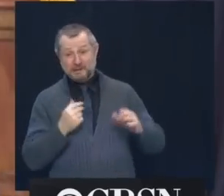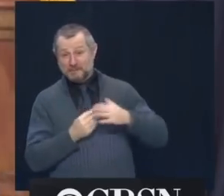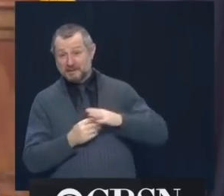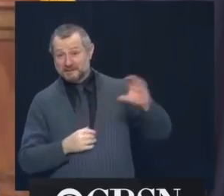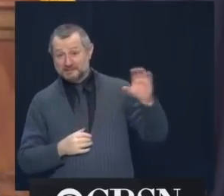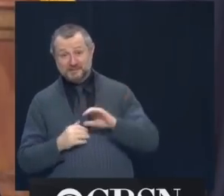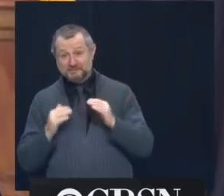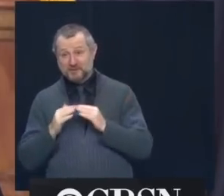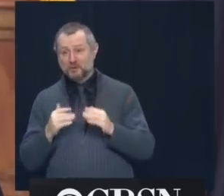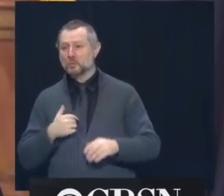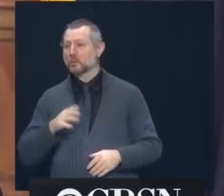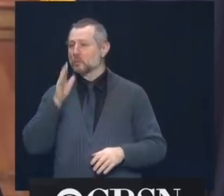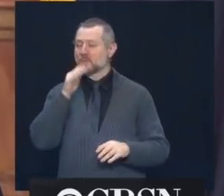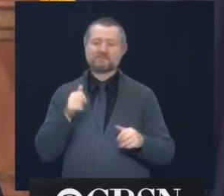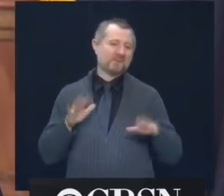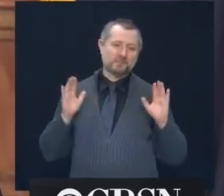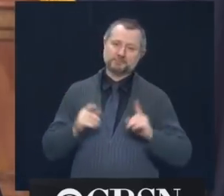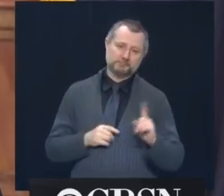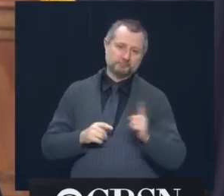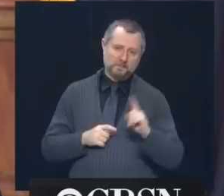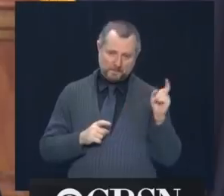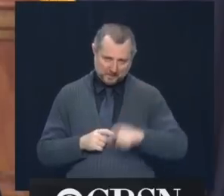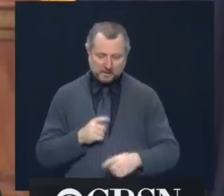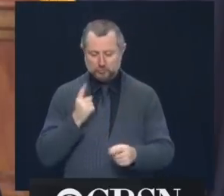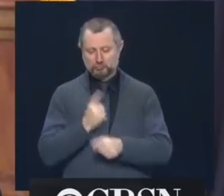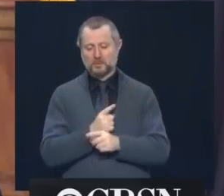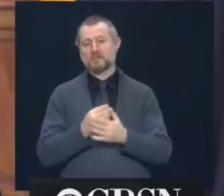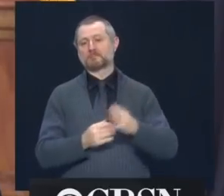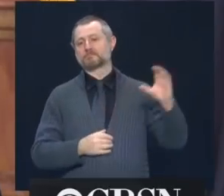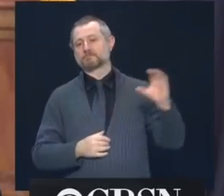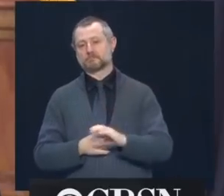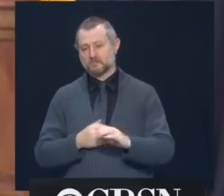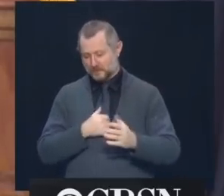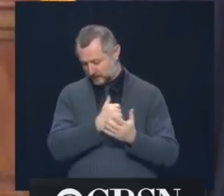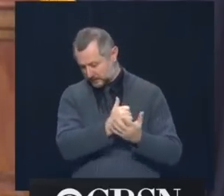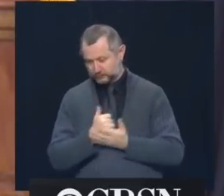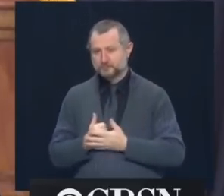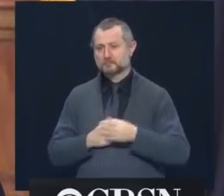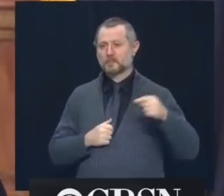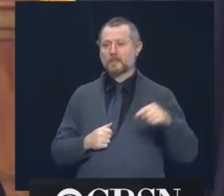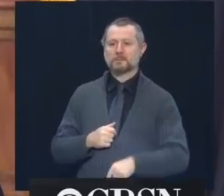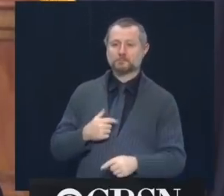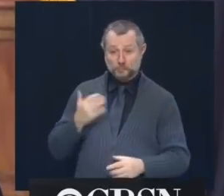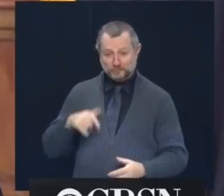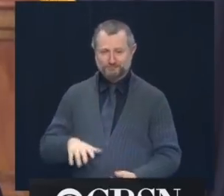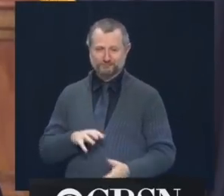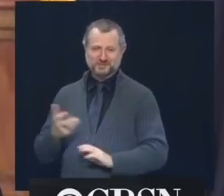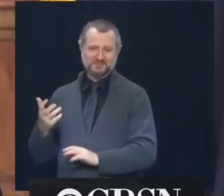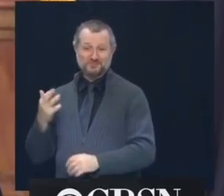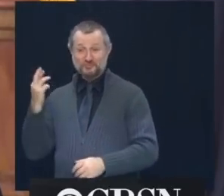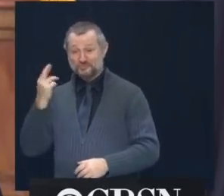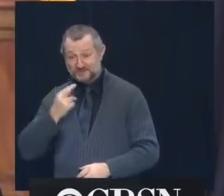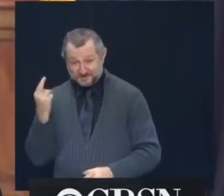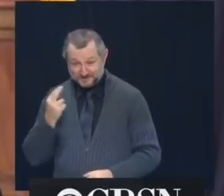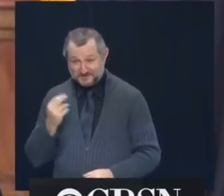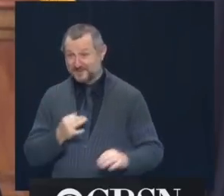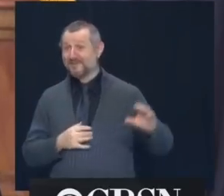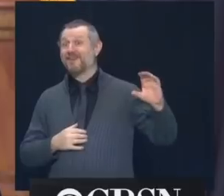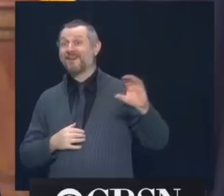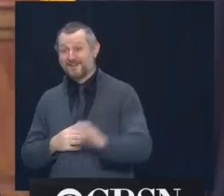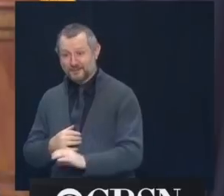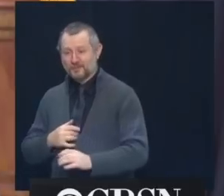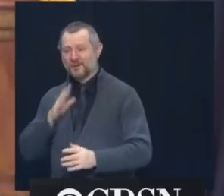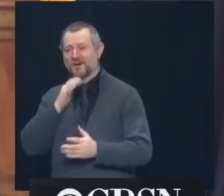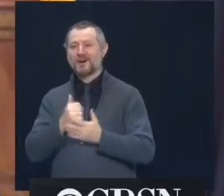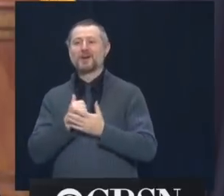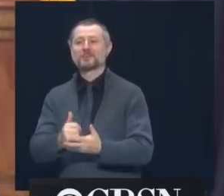fair and right and just help us with this financial crisis, especially since it's in the nation's best interest to get the